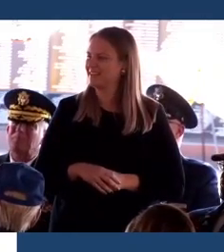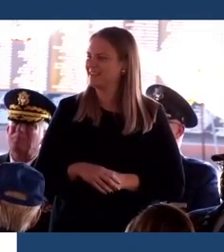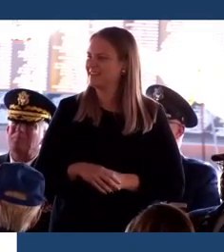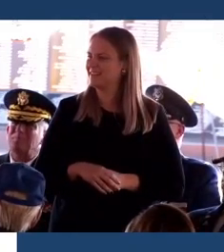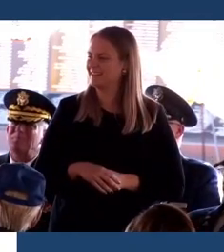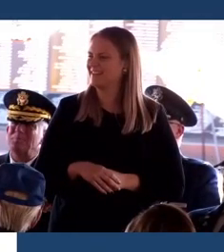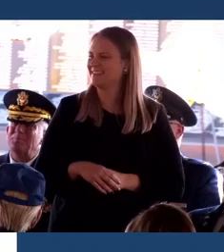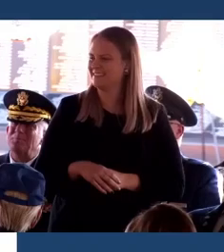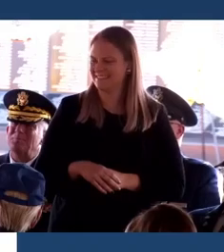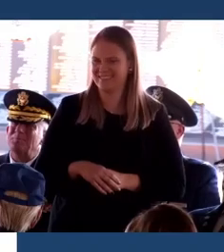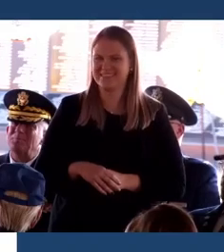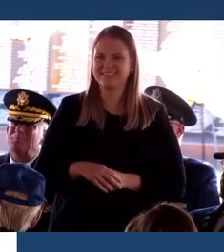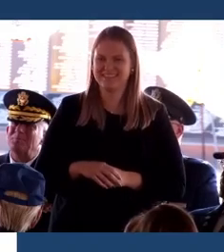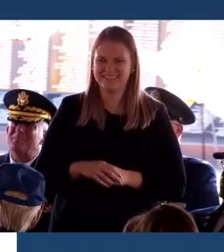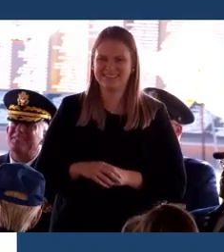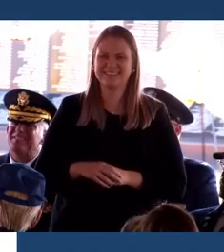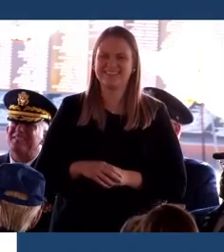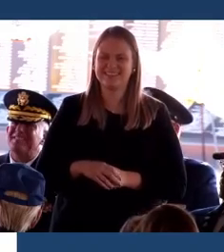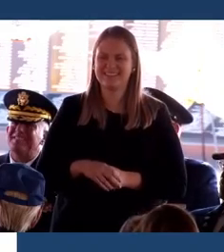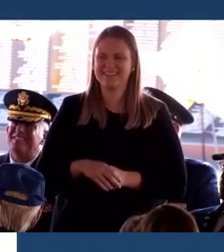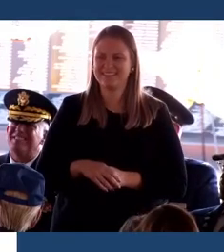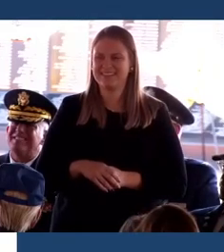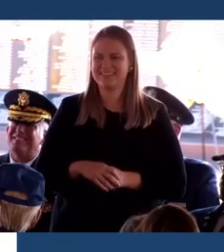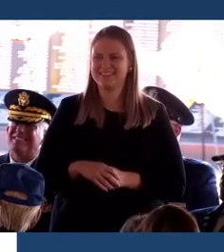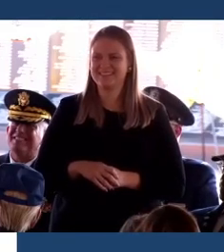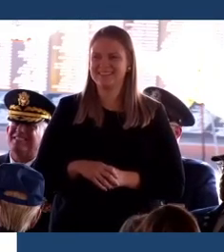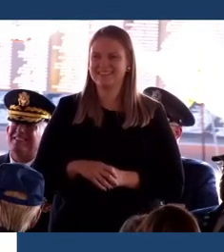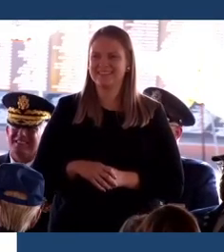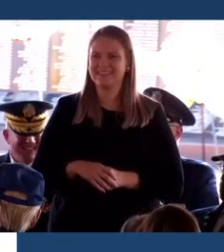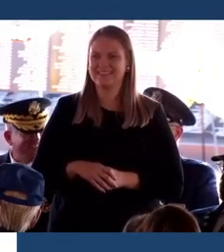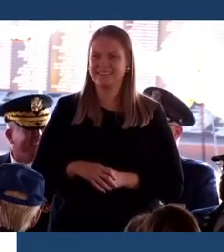We learn things all the time.